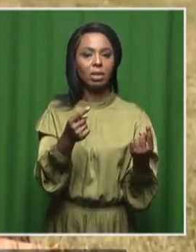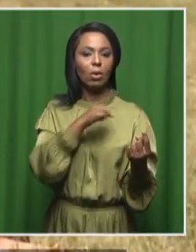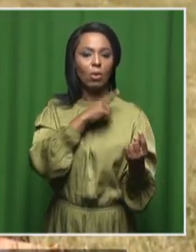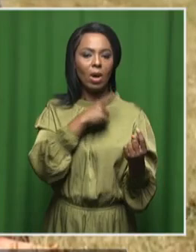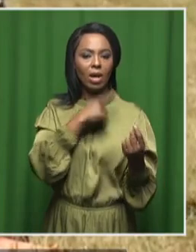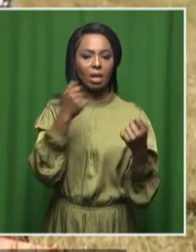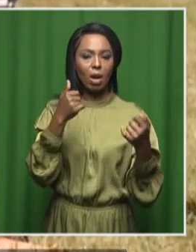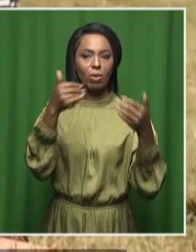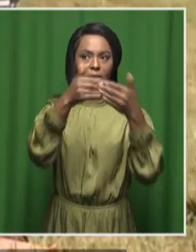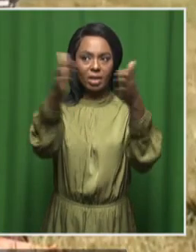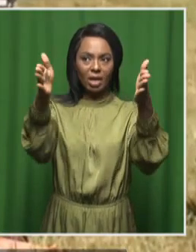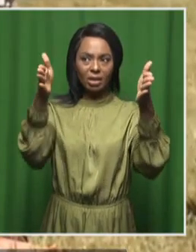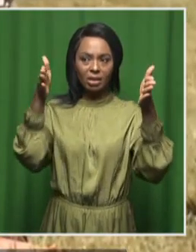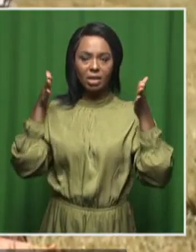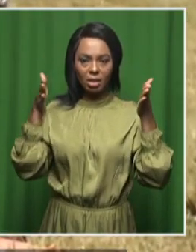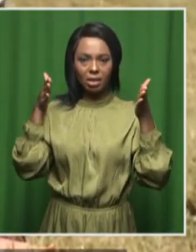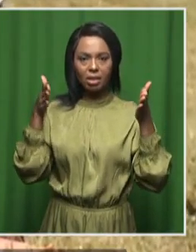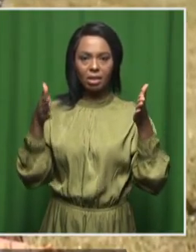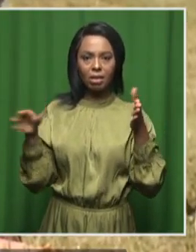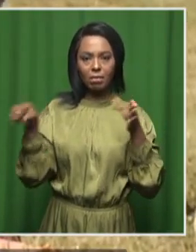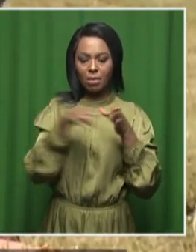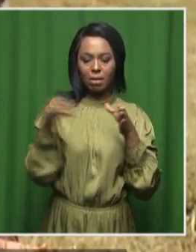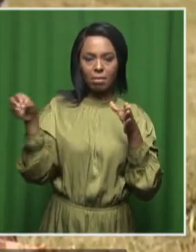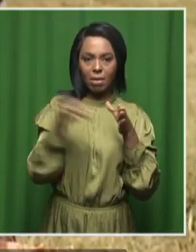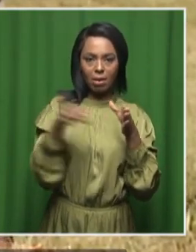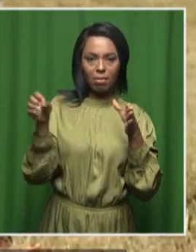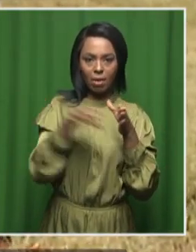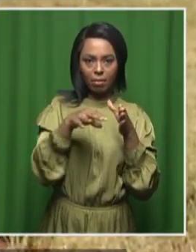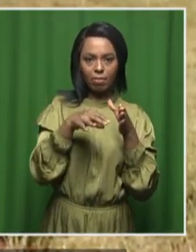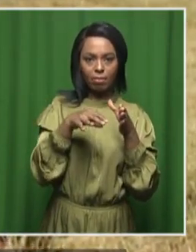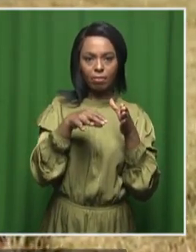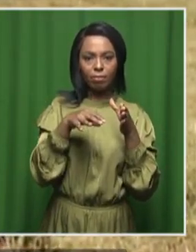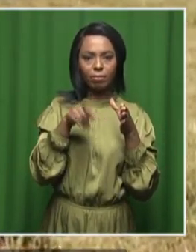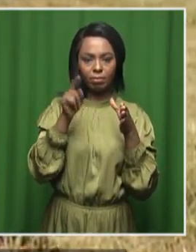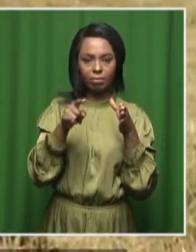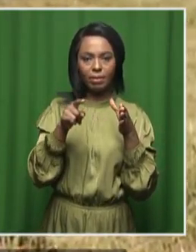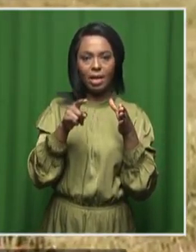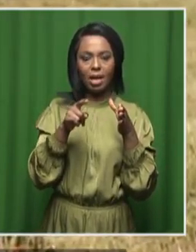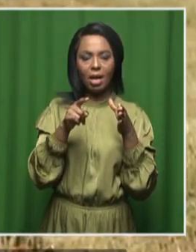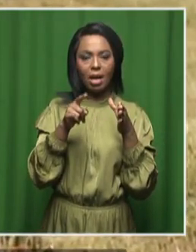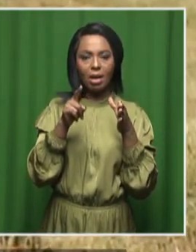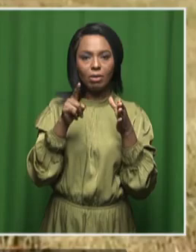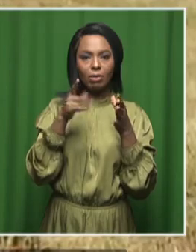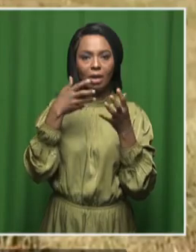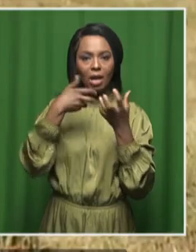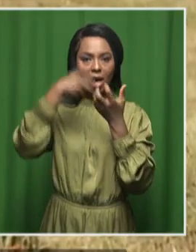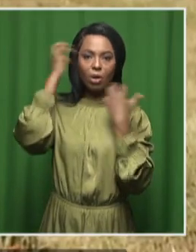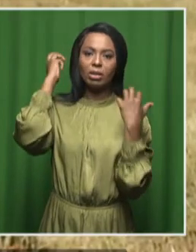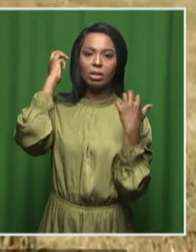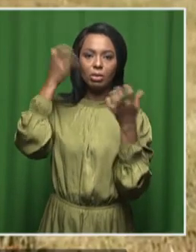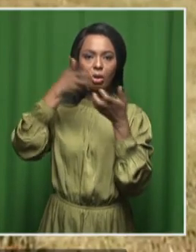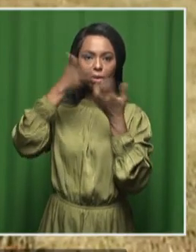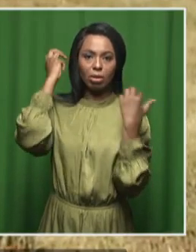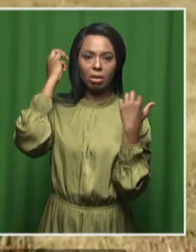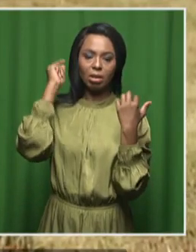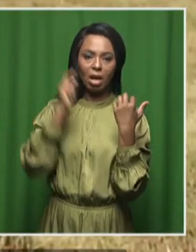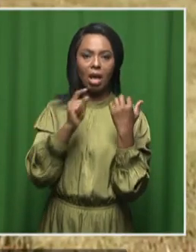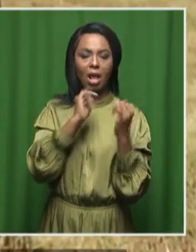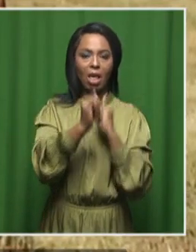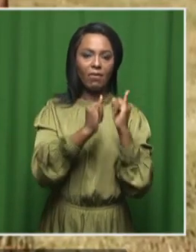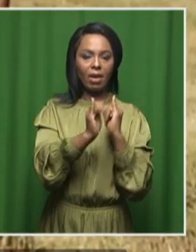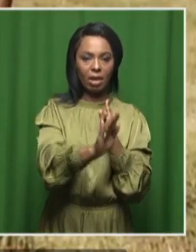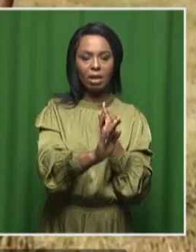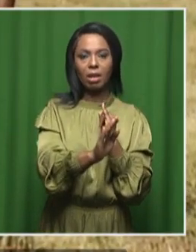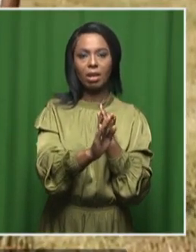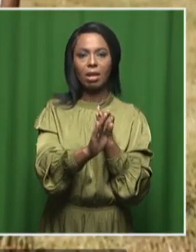loaded there. They are about to release those 11 lions. Will be able to see as